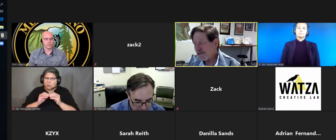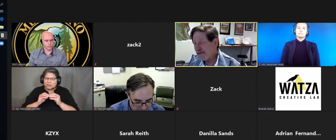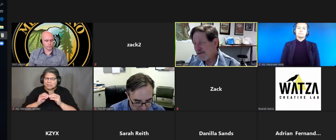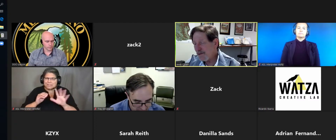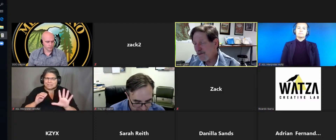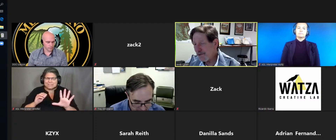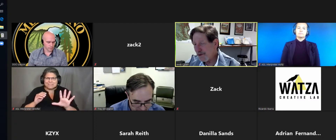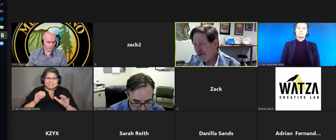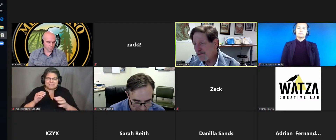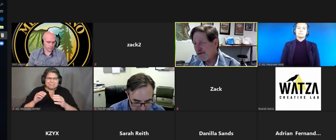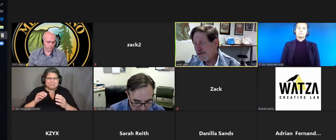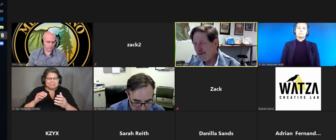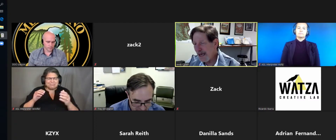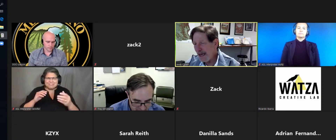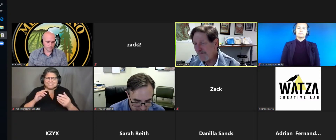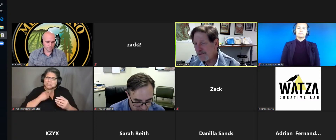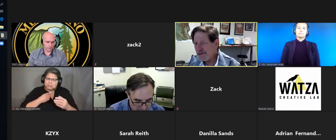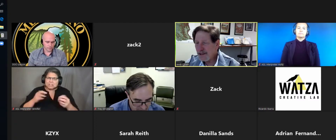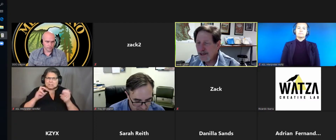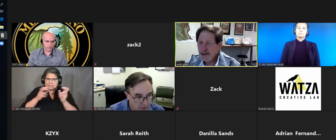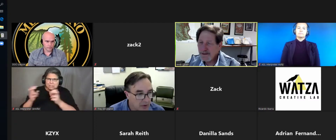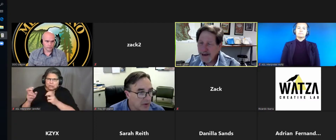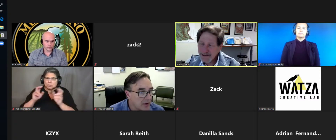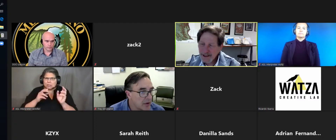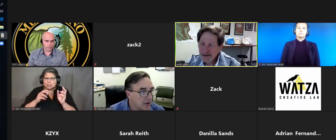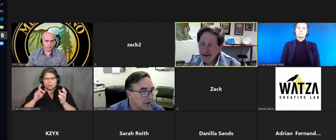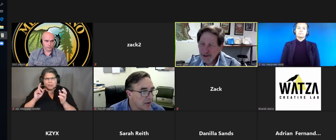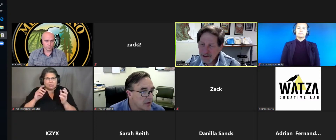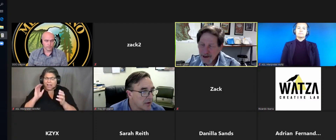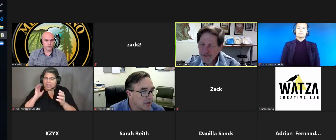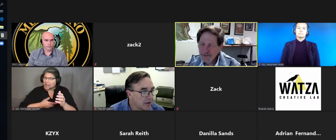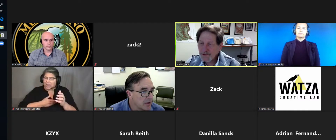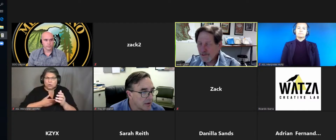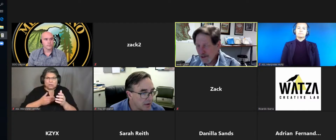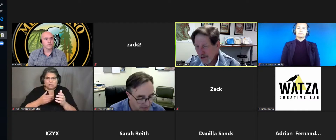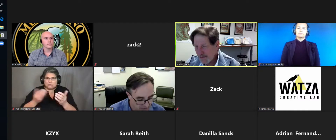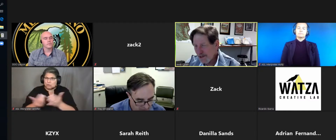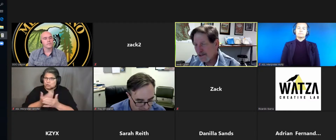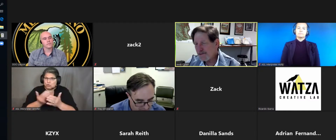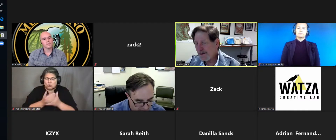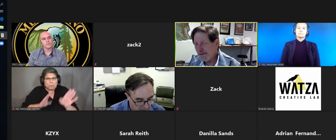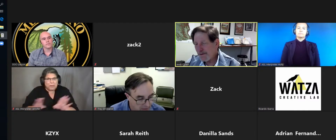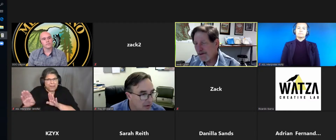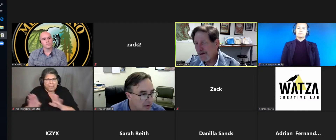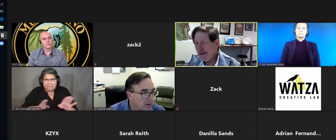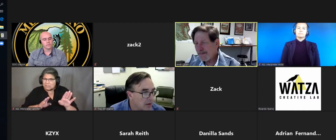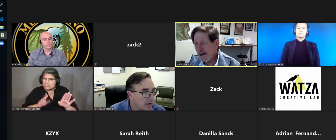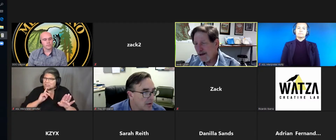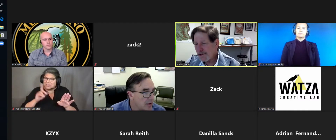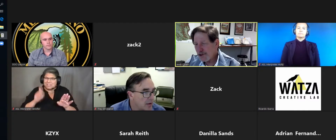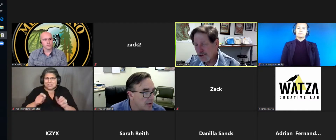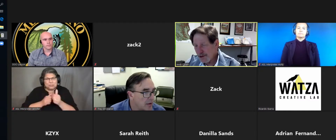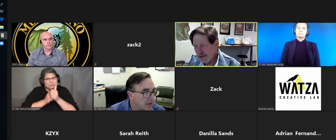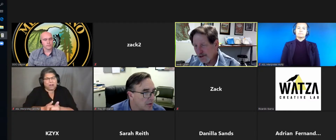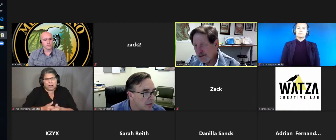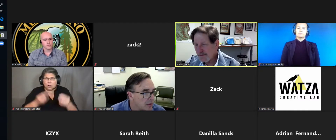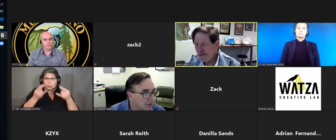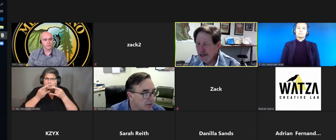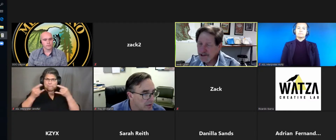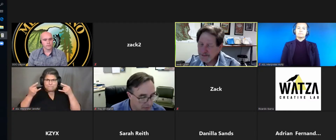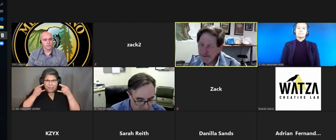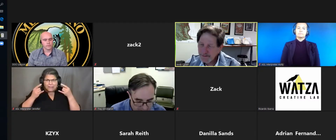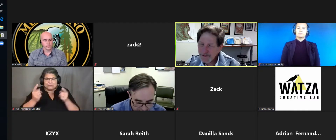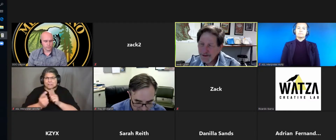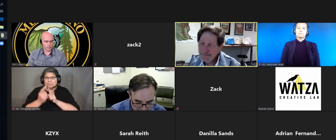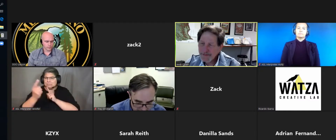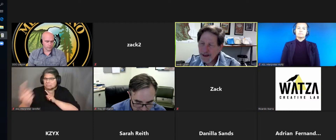the lessons that we've learned, the new behaviors. Masking, though uncomfortable, really protects people. Social distancing